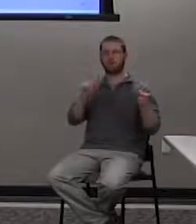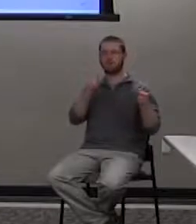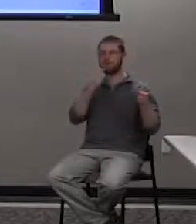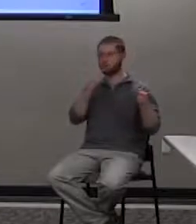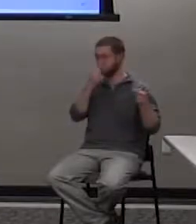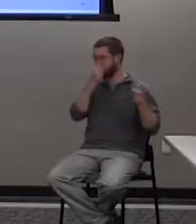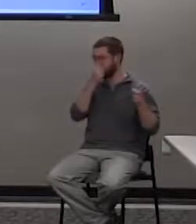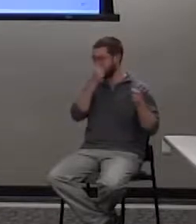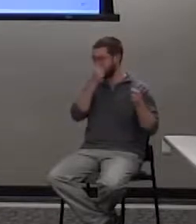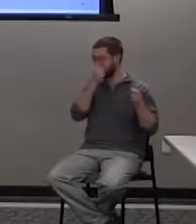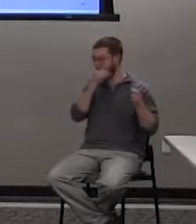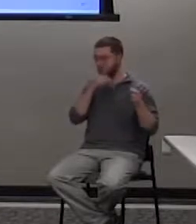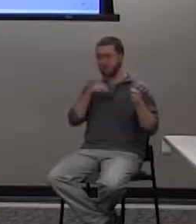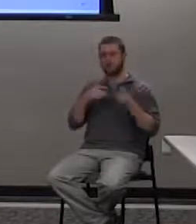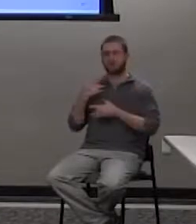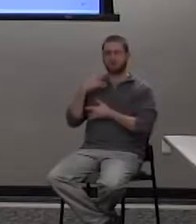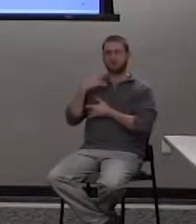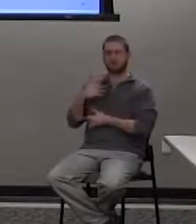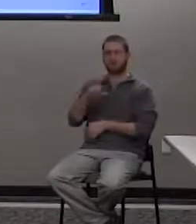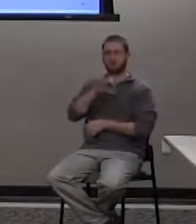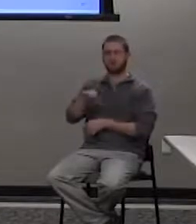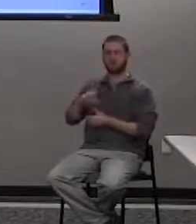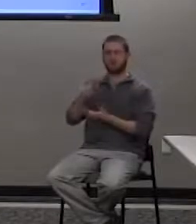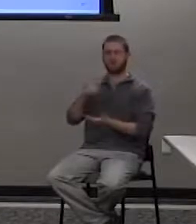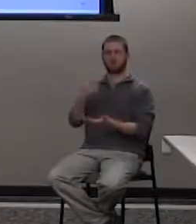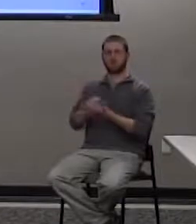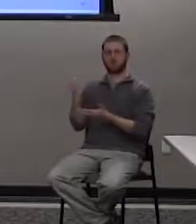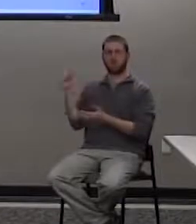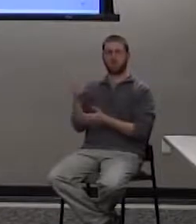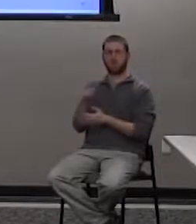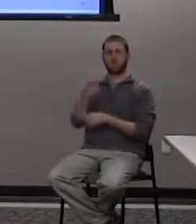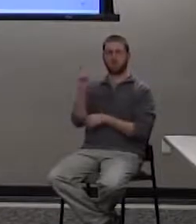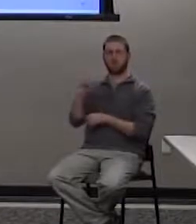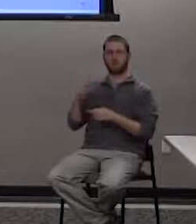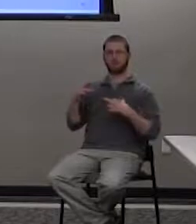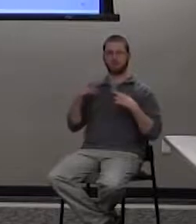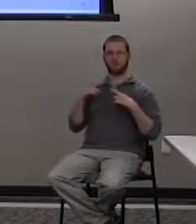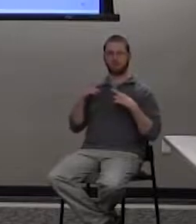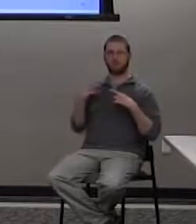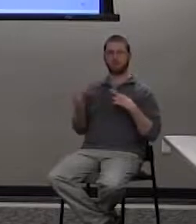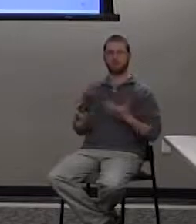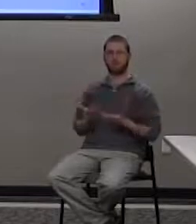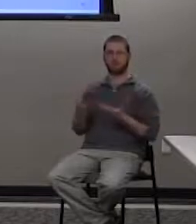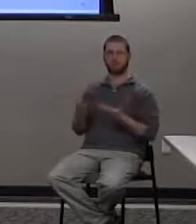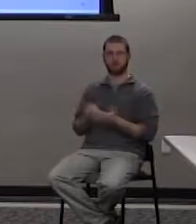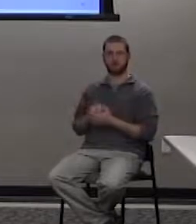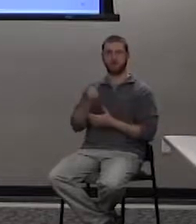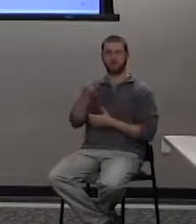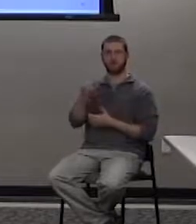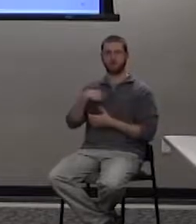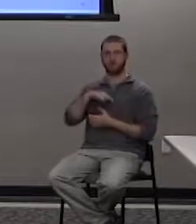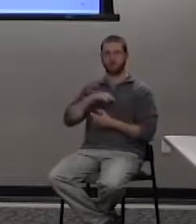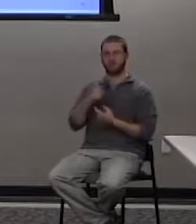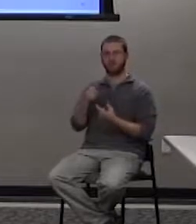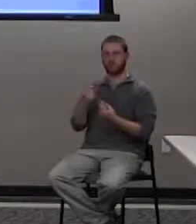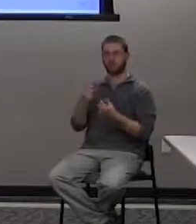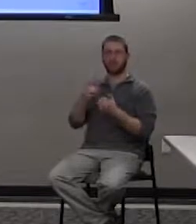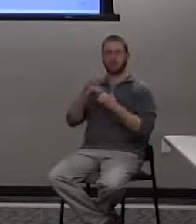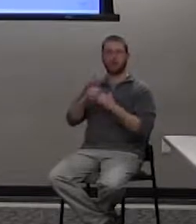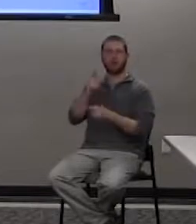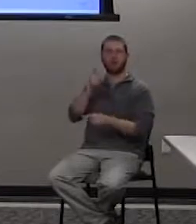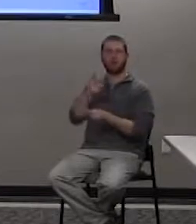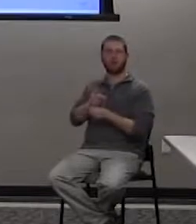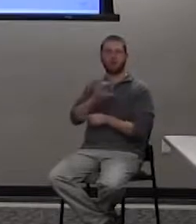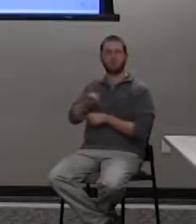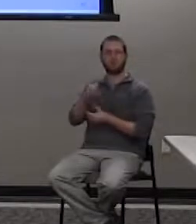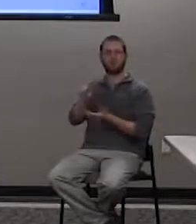been center graduates come back to Danville to retire. So what we need to do is figure out how to keep them